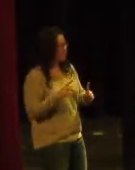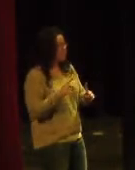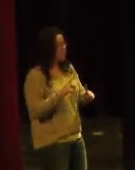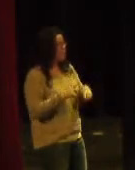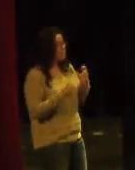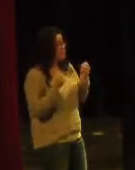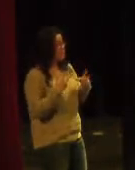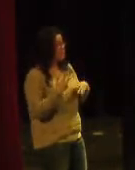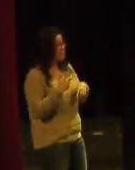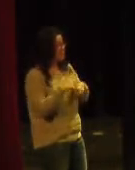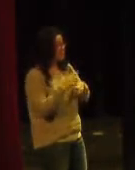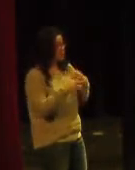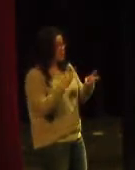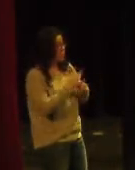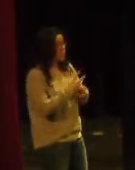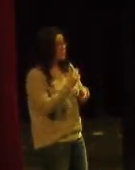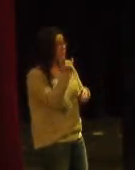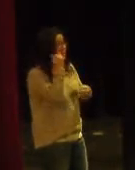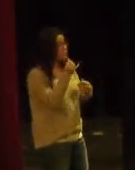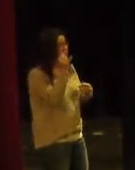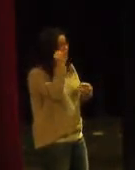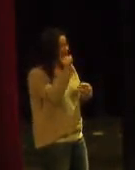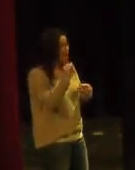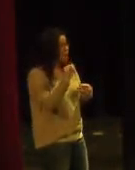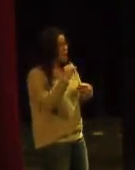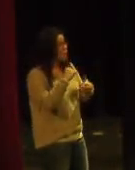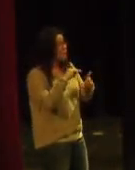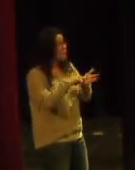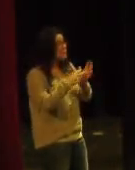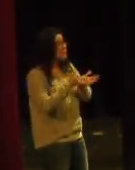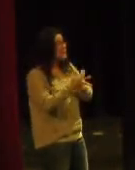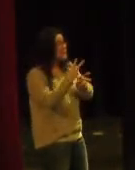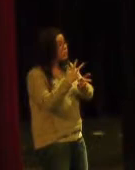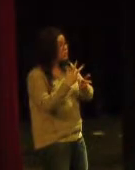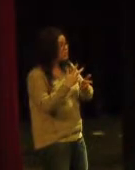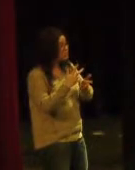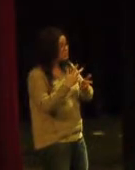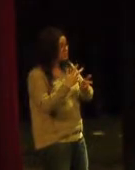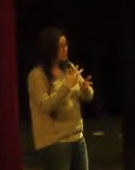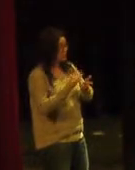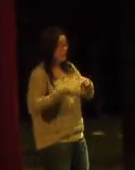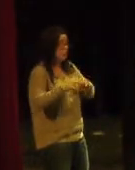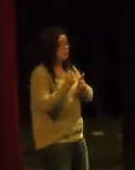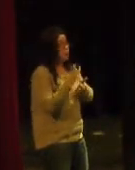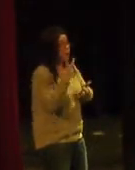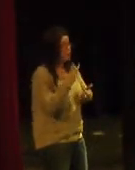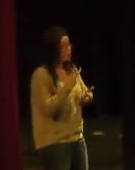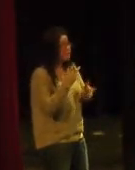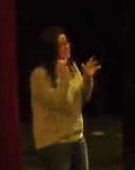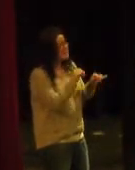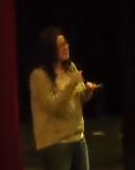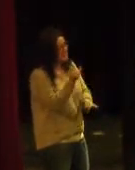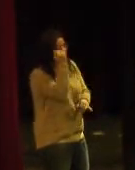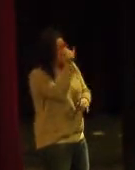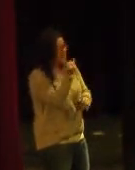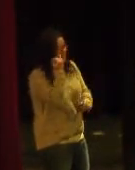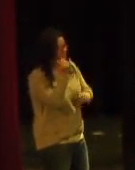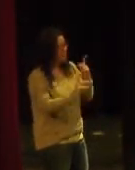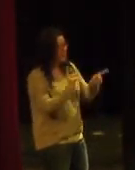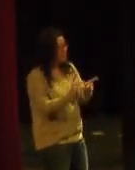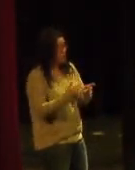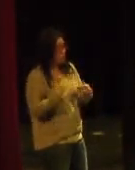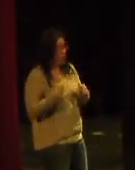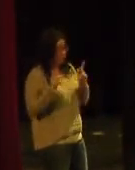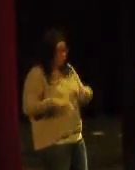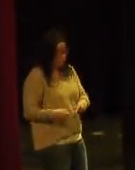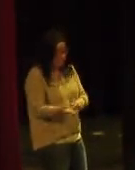of the world, if you get a cow, that's an increase in wealth. Well, if you get a person, maybe that's also an increase in wealth. So maybe population, we need to rethink how we look